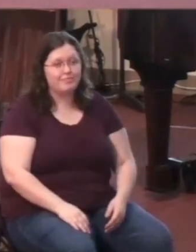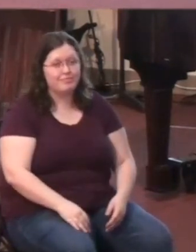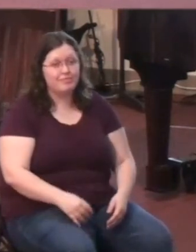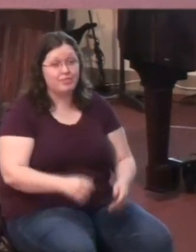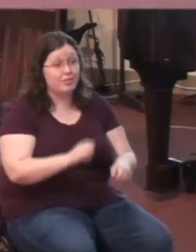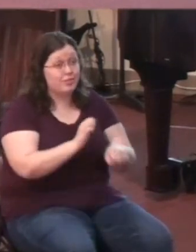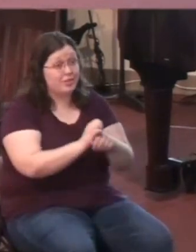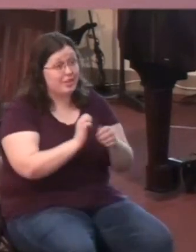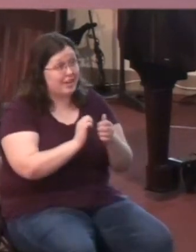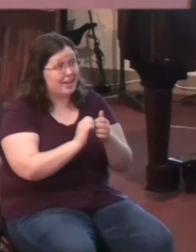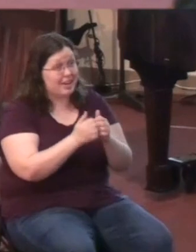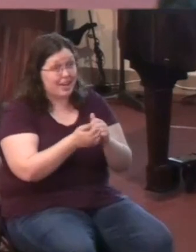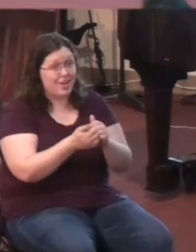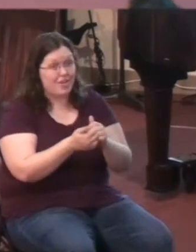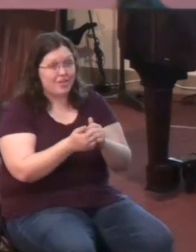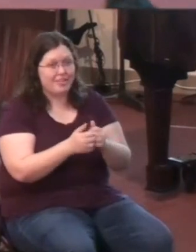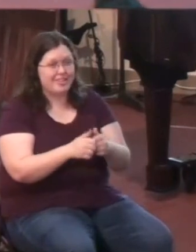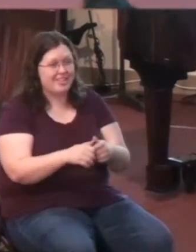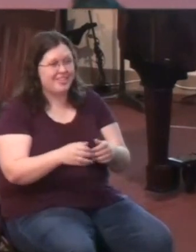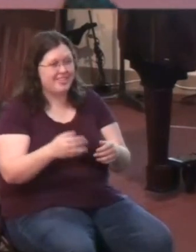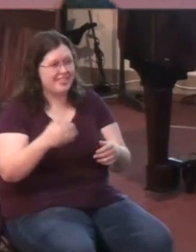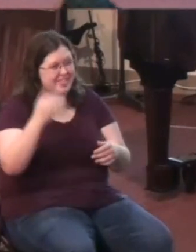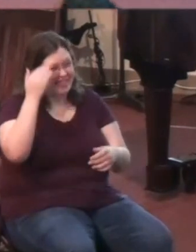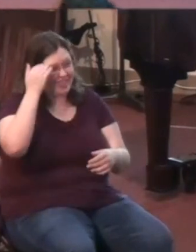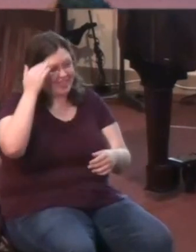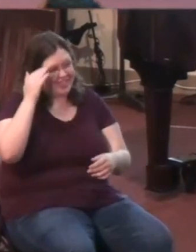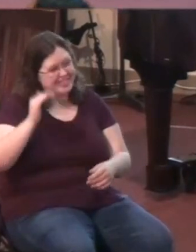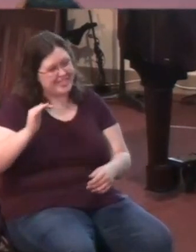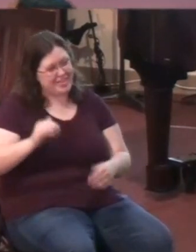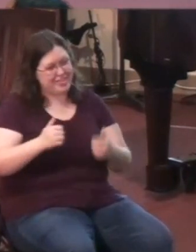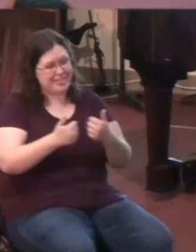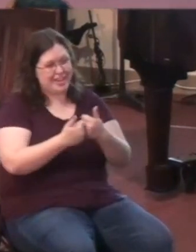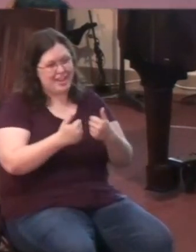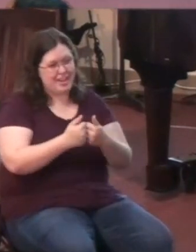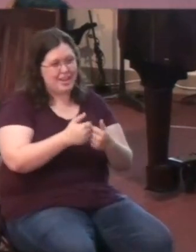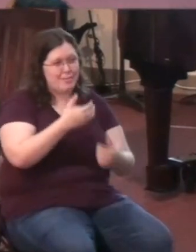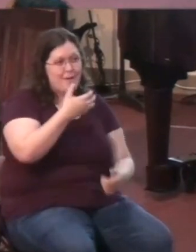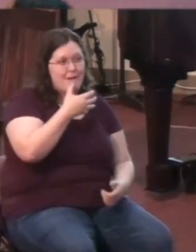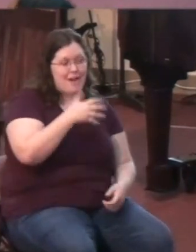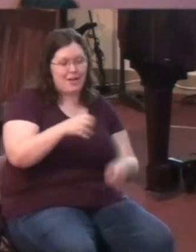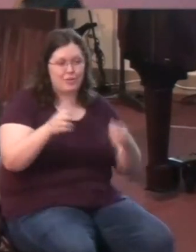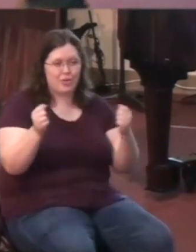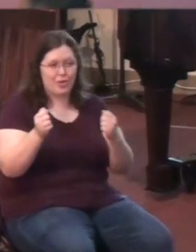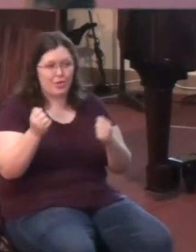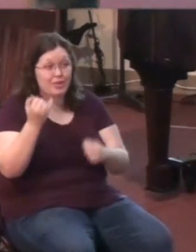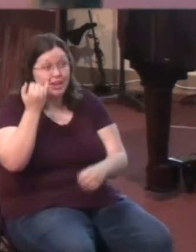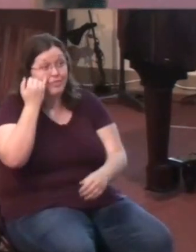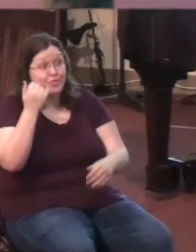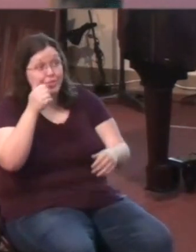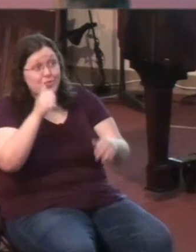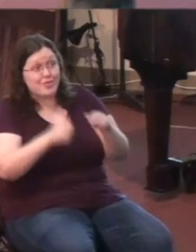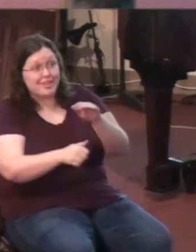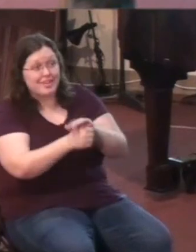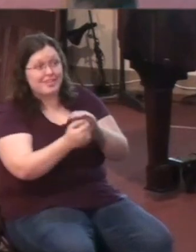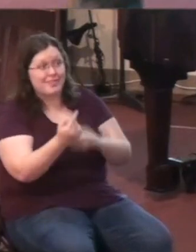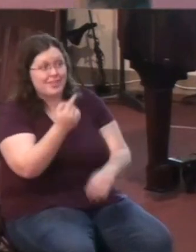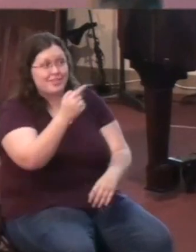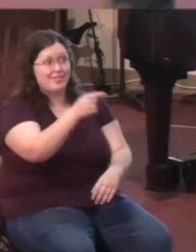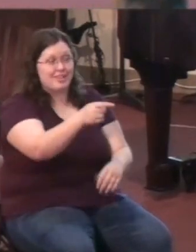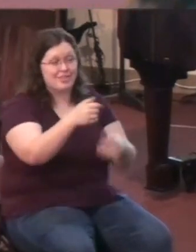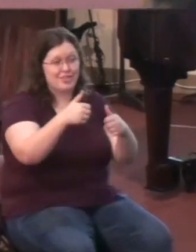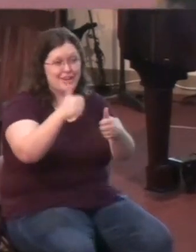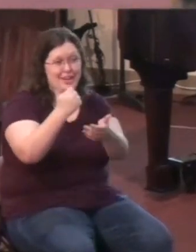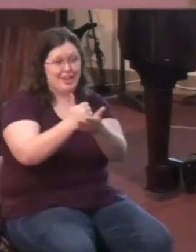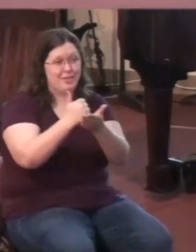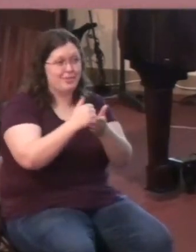childhood game, hot, cold. Say we hid something way back there and I was trying to find it and you guys all hid it while I was out of the room and